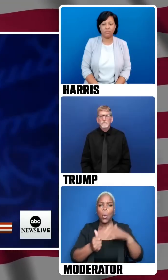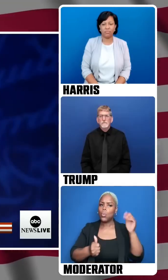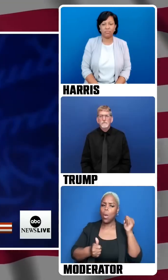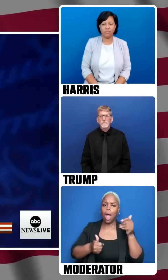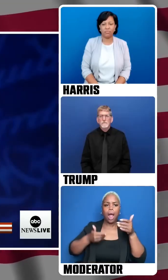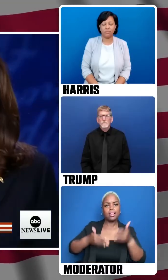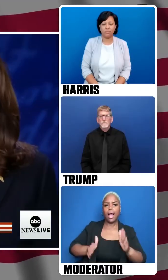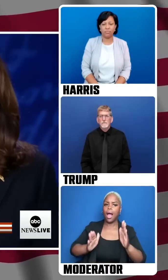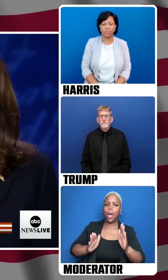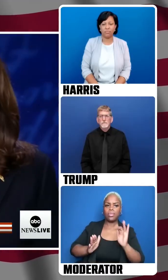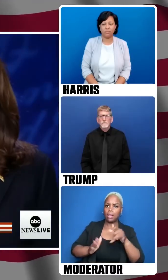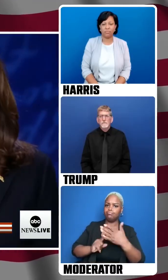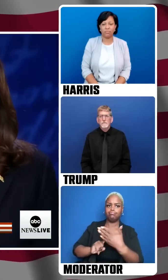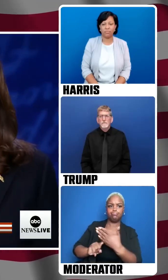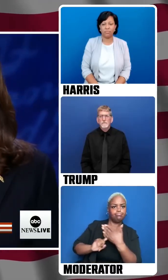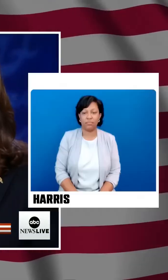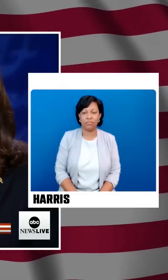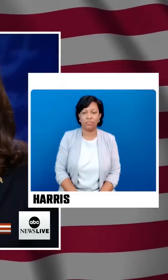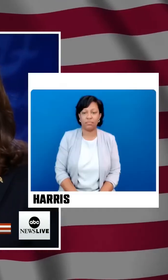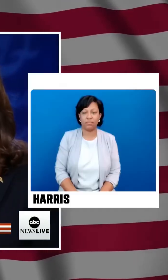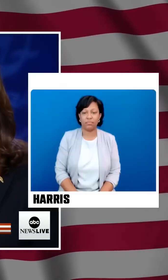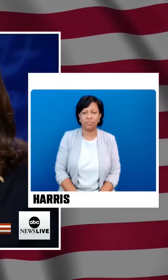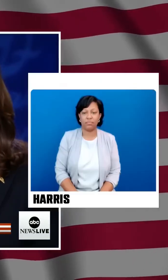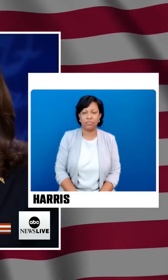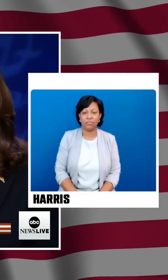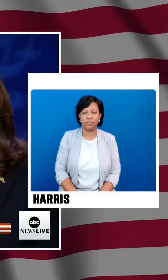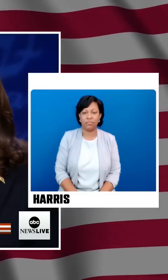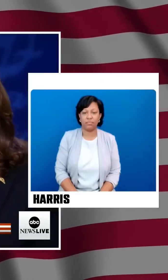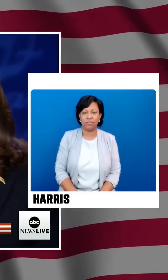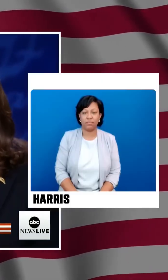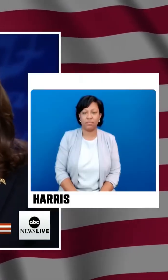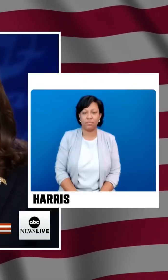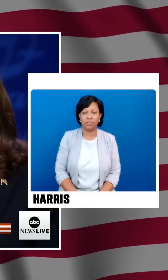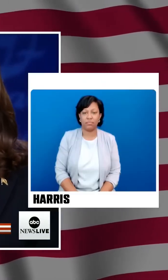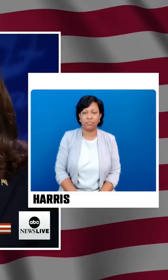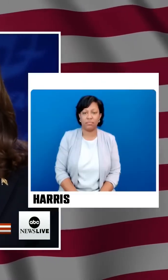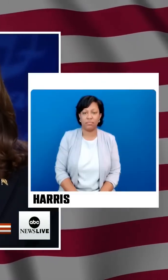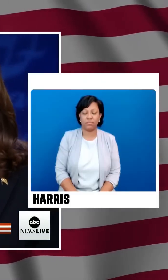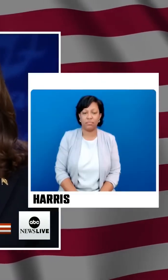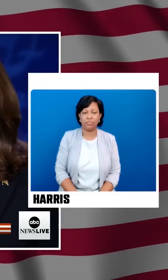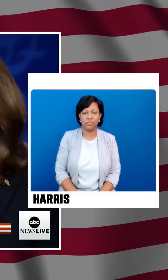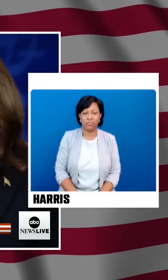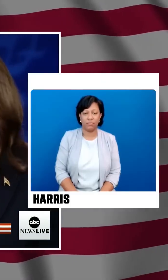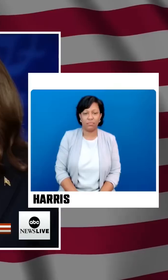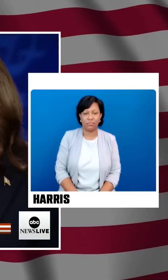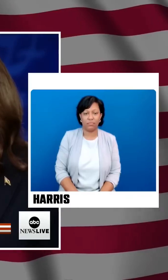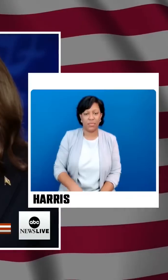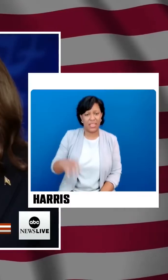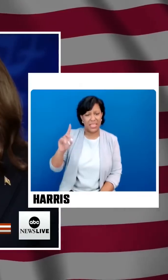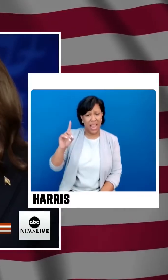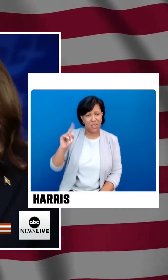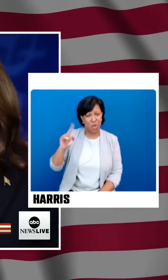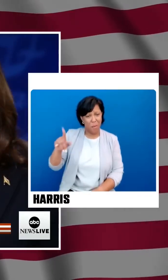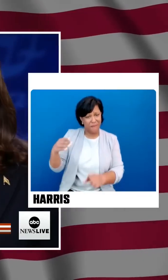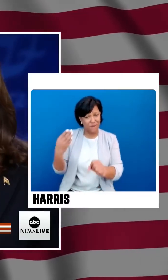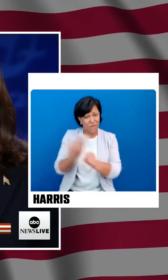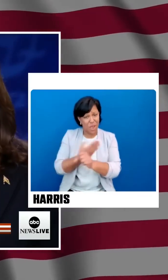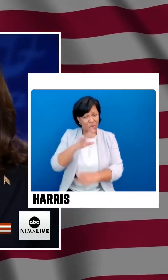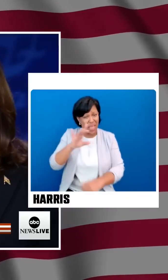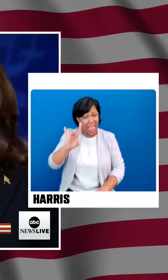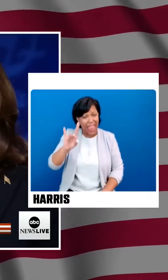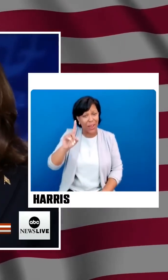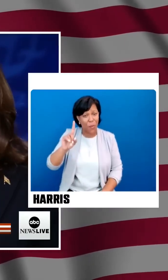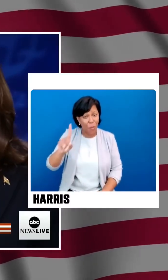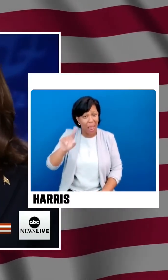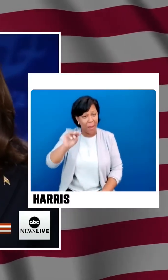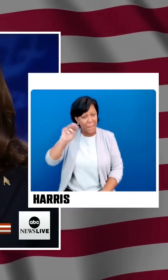do here? Donald Trump was fired by 81 million people. So let's be clear about that. And clearly